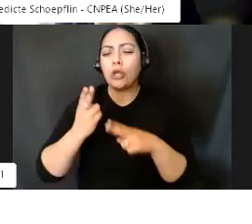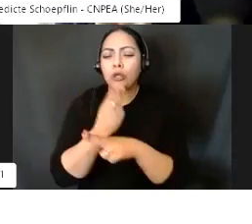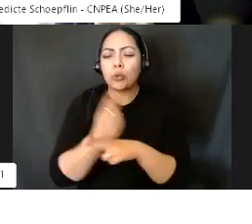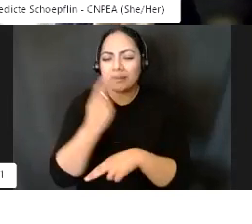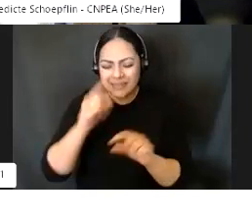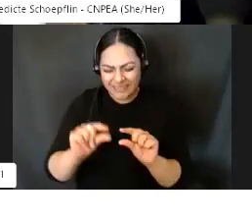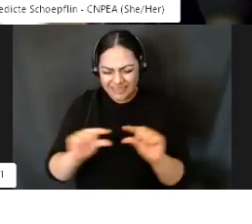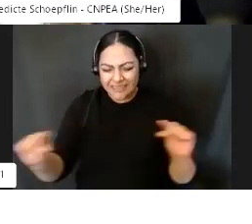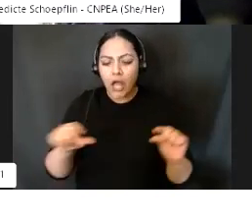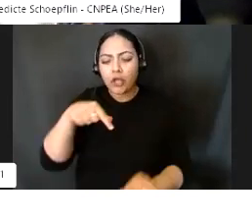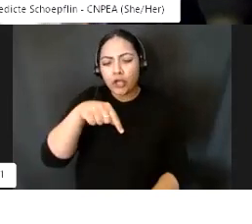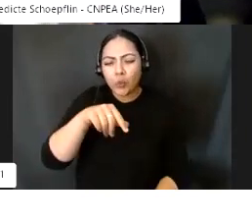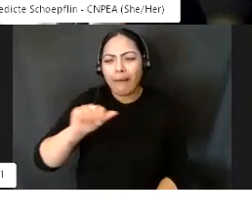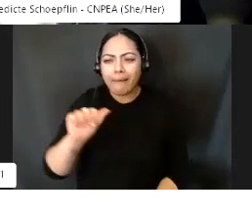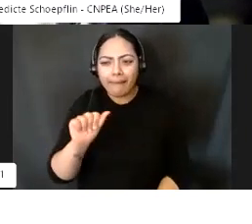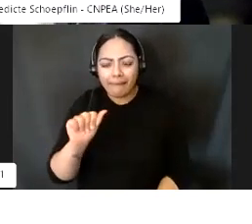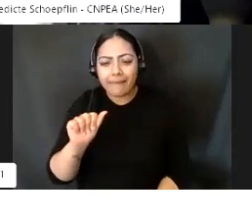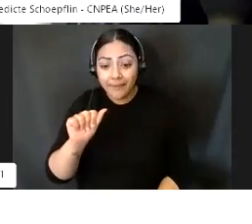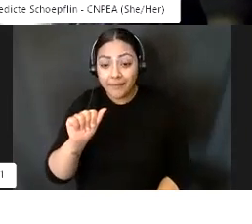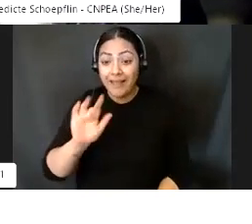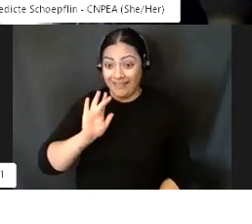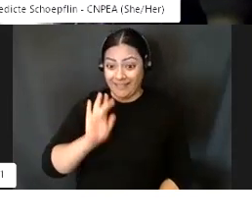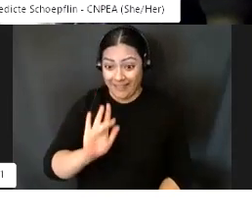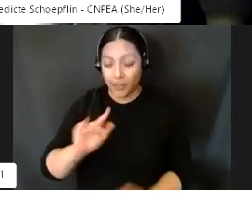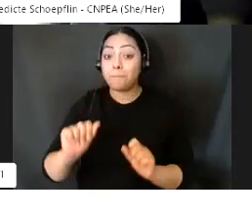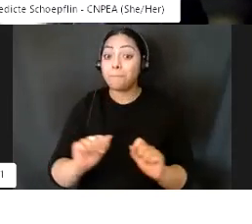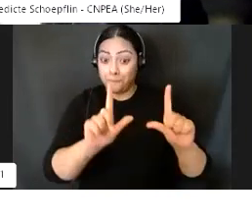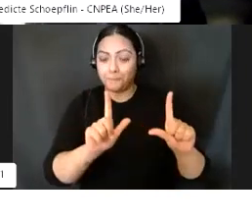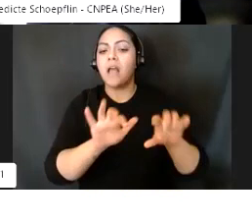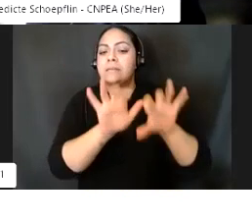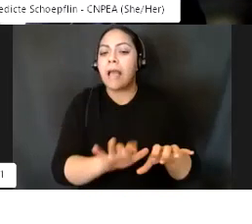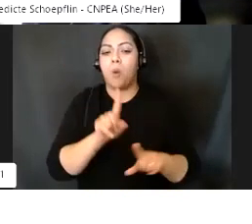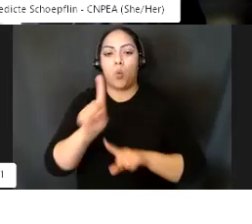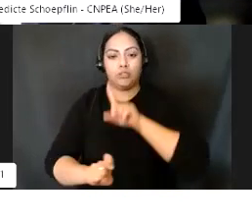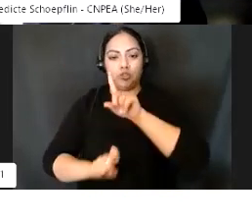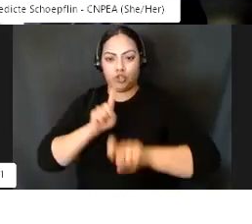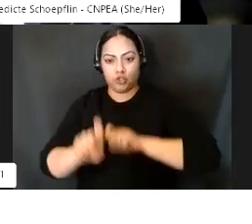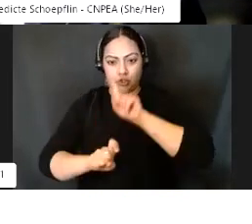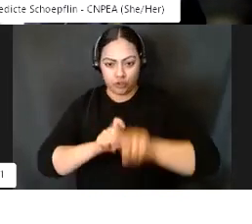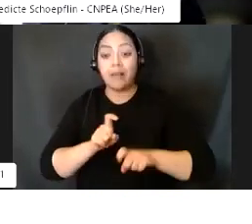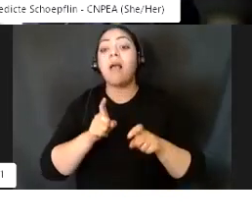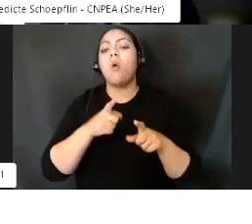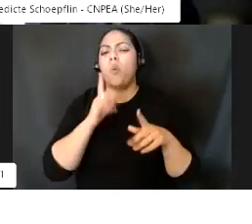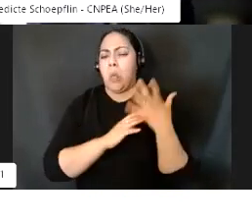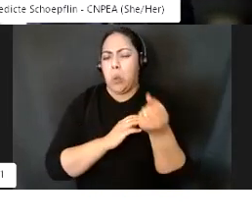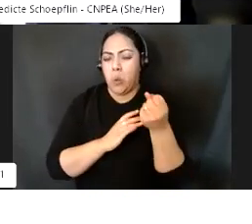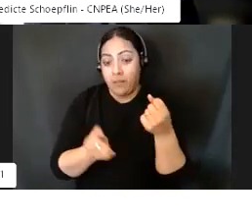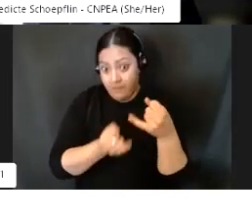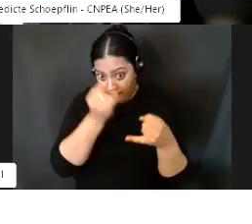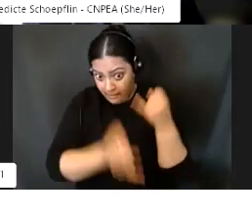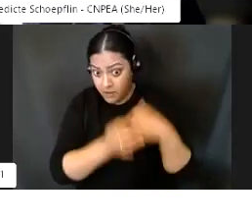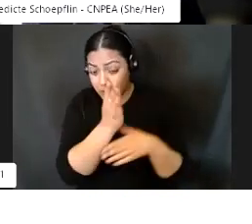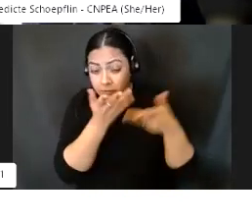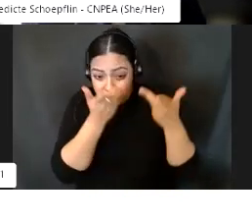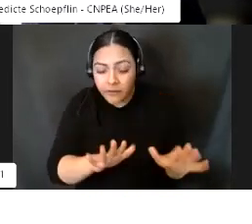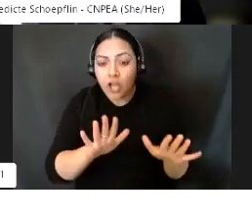dialogue bubbles that say Q&A. Click on that and you can type your question there. We will address them at the end. If